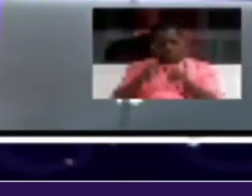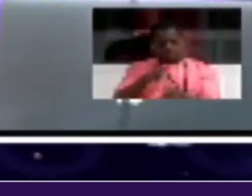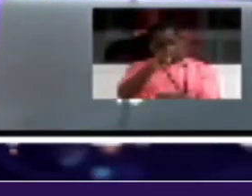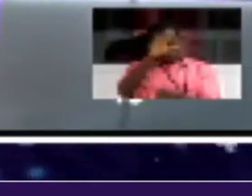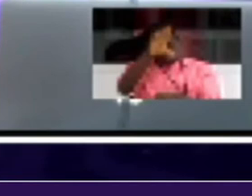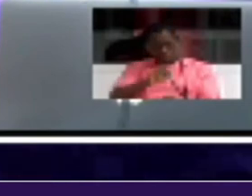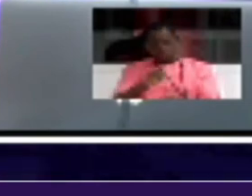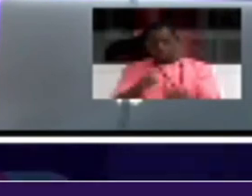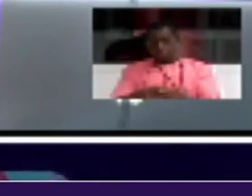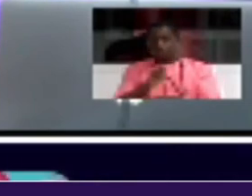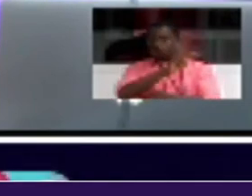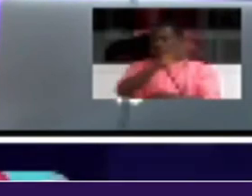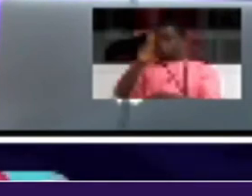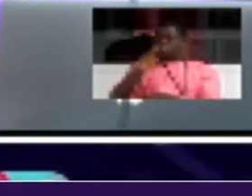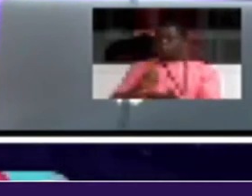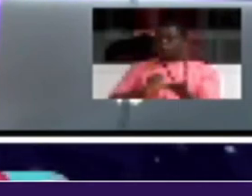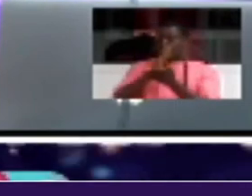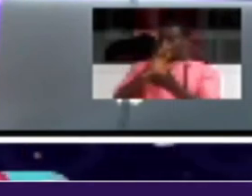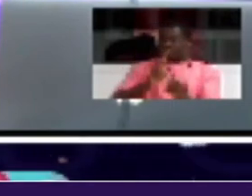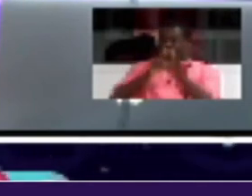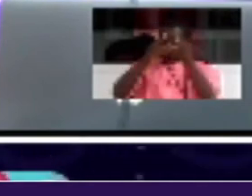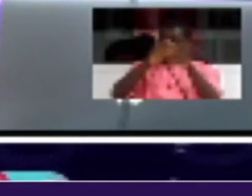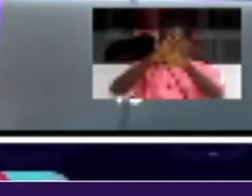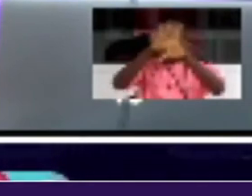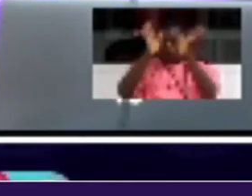order to shoot. All I was ordered was to stay in the vehicle, sir.